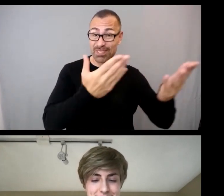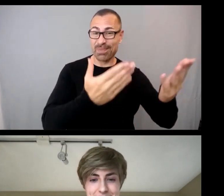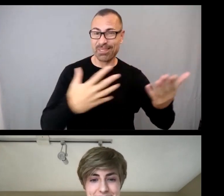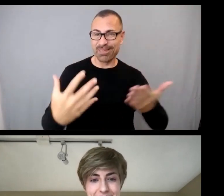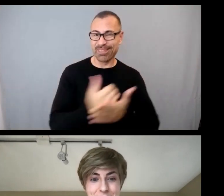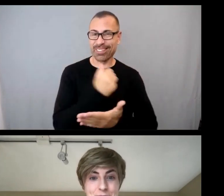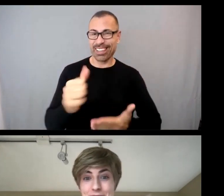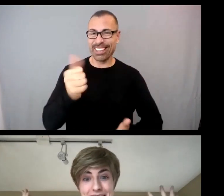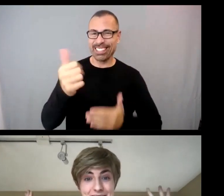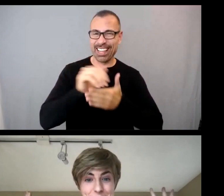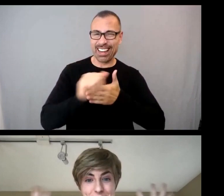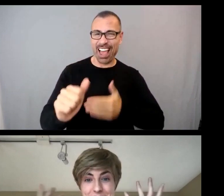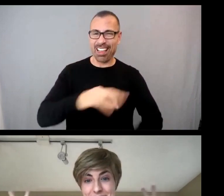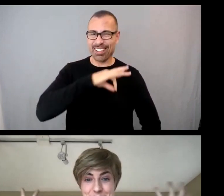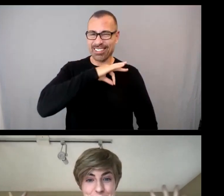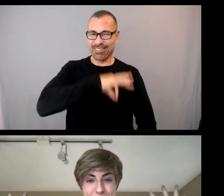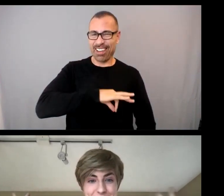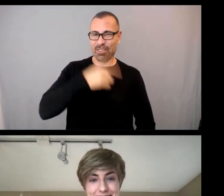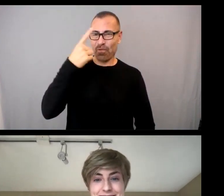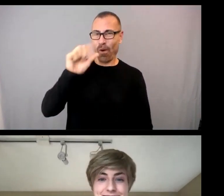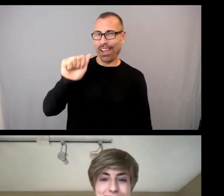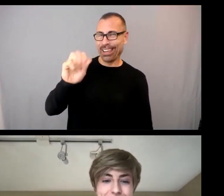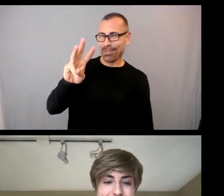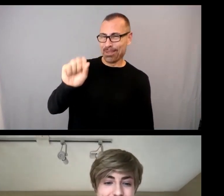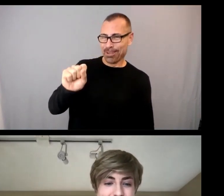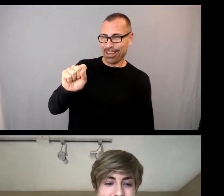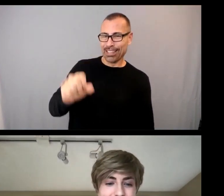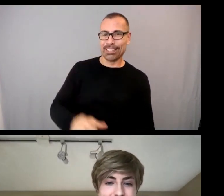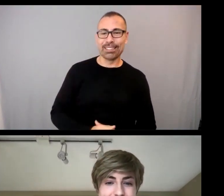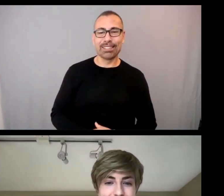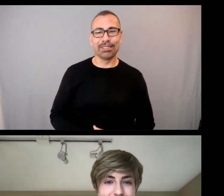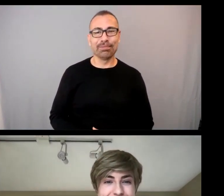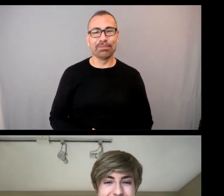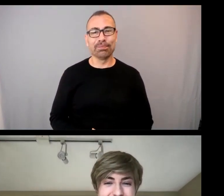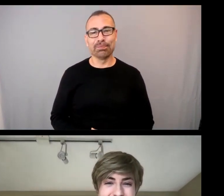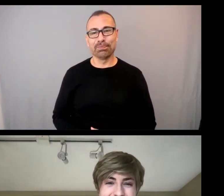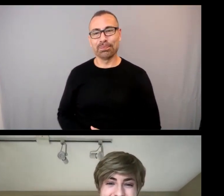So yeah. We want to hear from you. Make the show better. Of course, right?